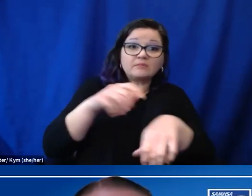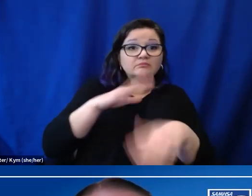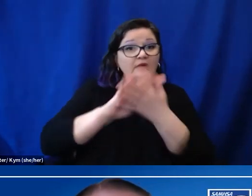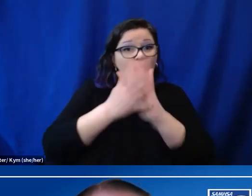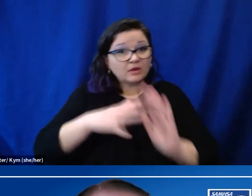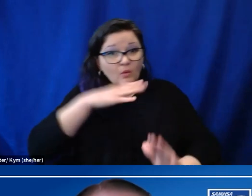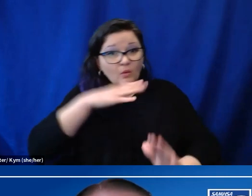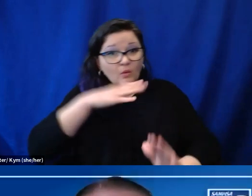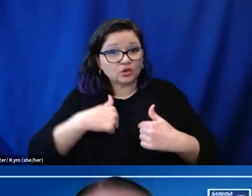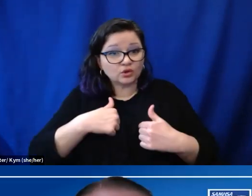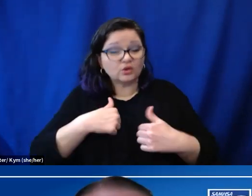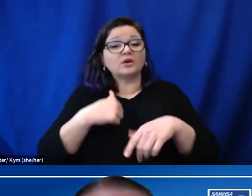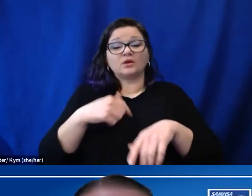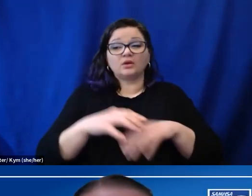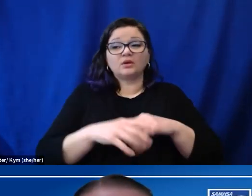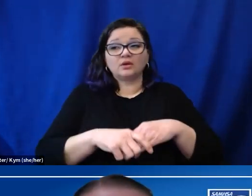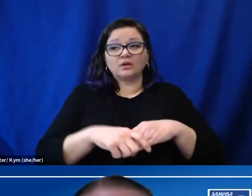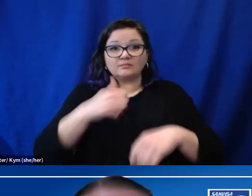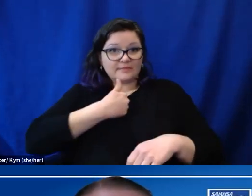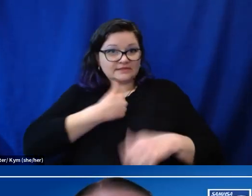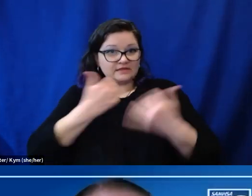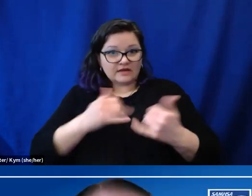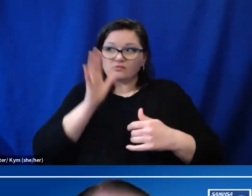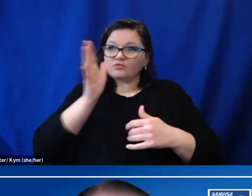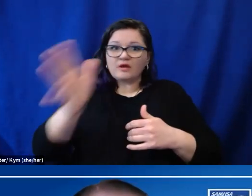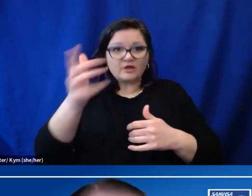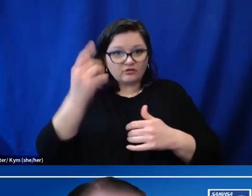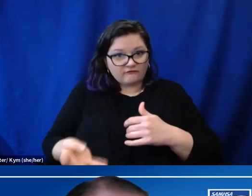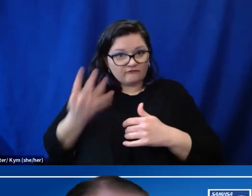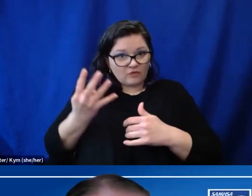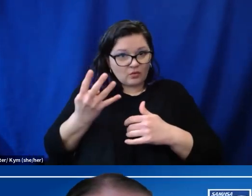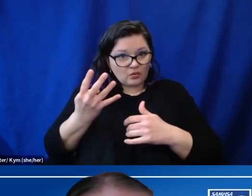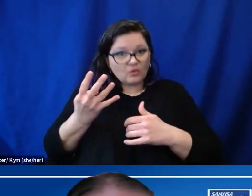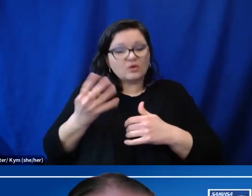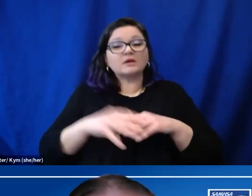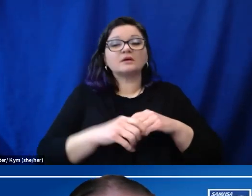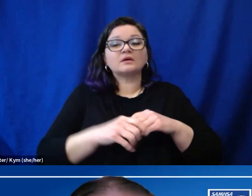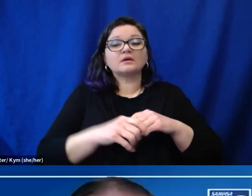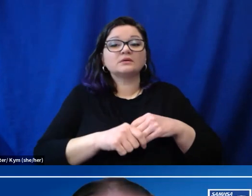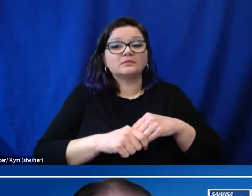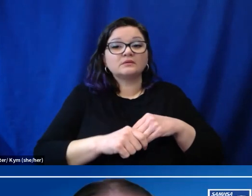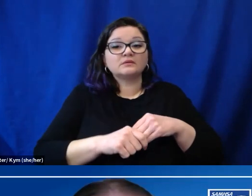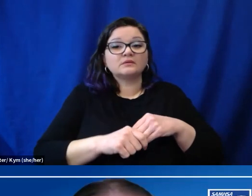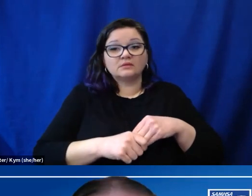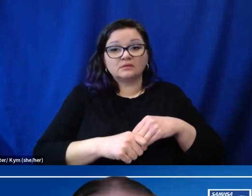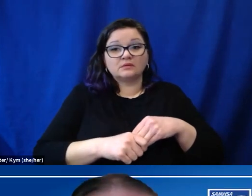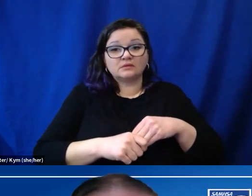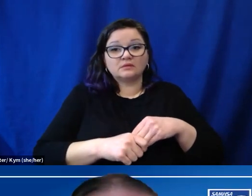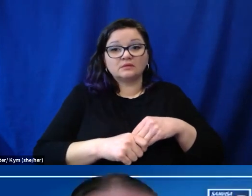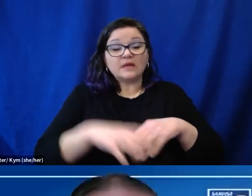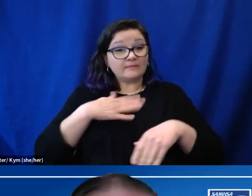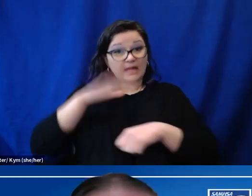is, you know, I'm a grandmother of four. And I'm helping my son